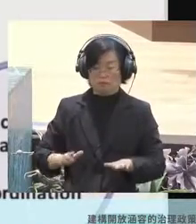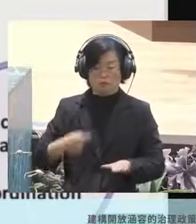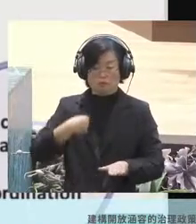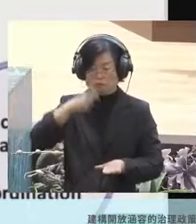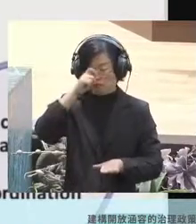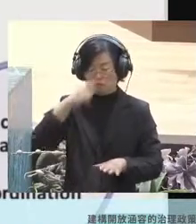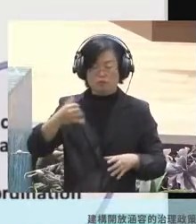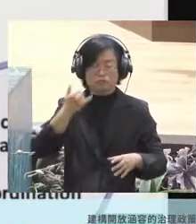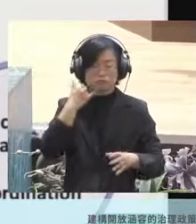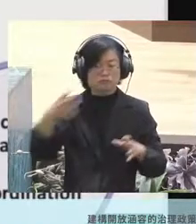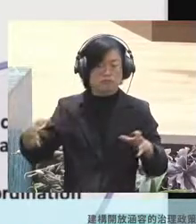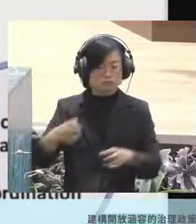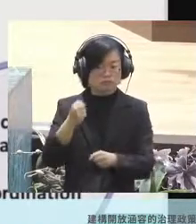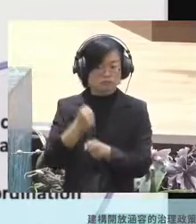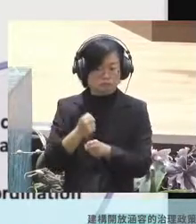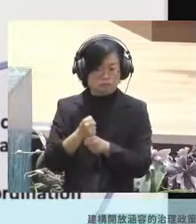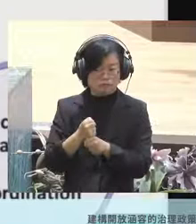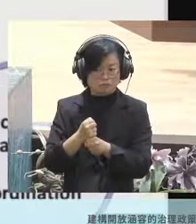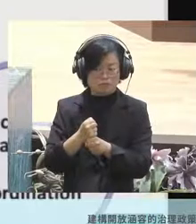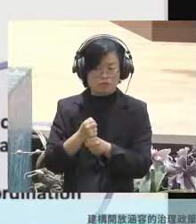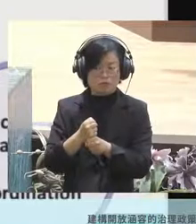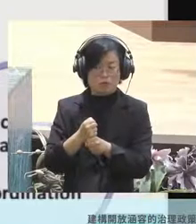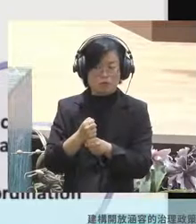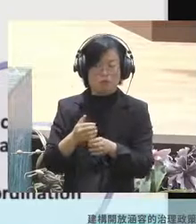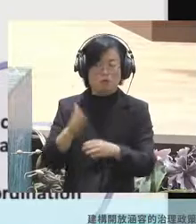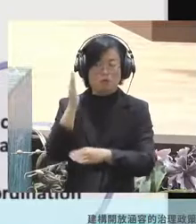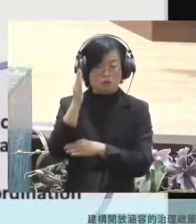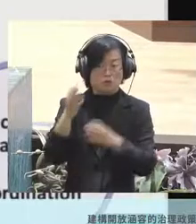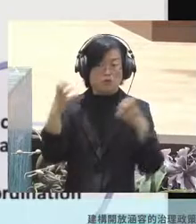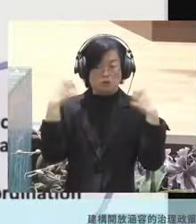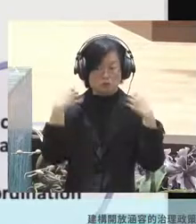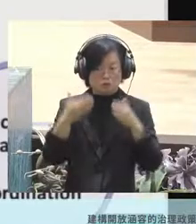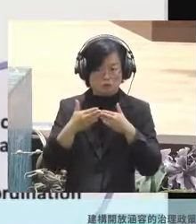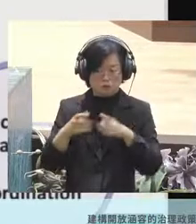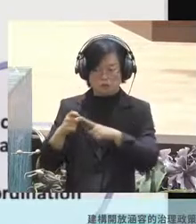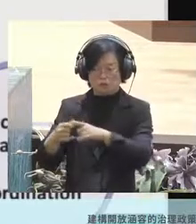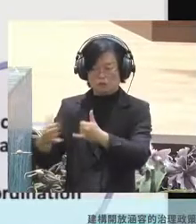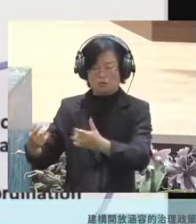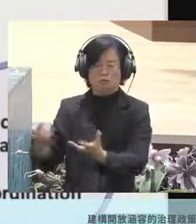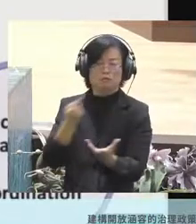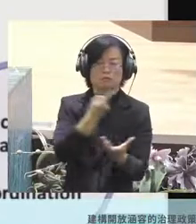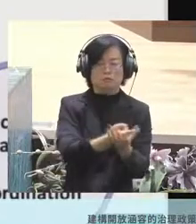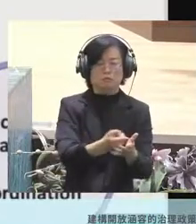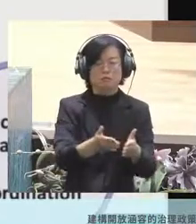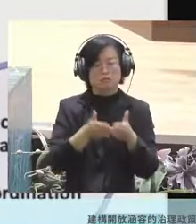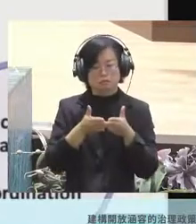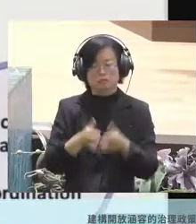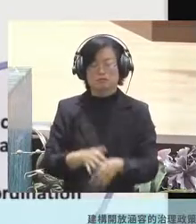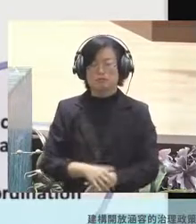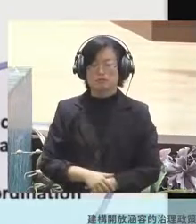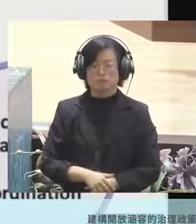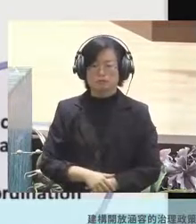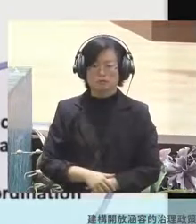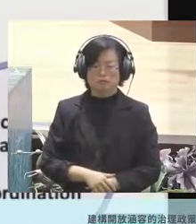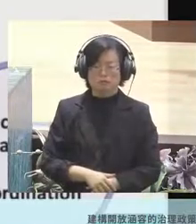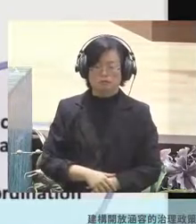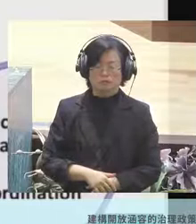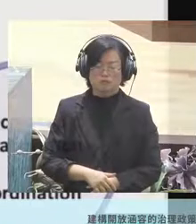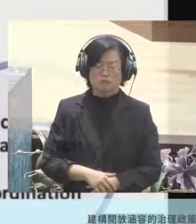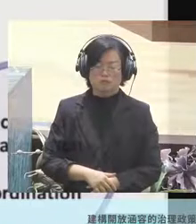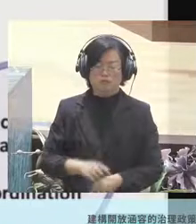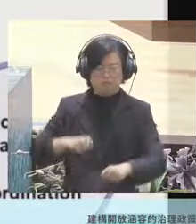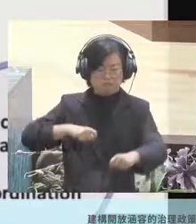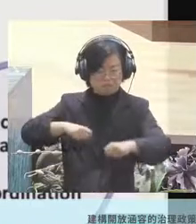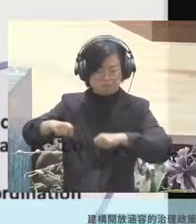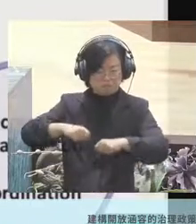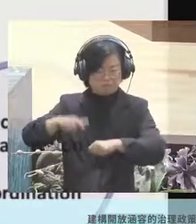citizen. This will help us in engaging the citizens in different key areas of intervention. This will enable us the citizen-centric governance